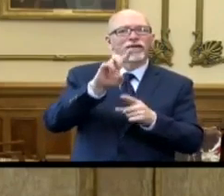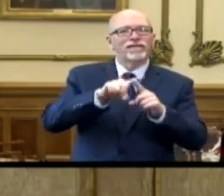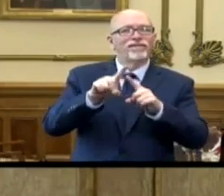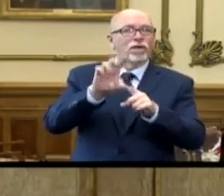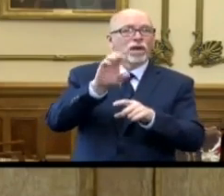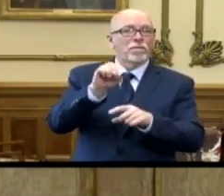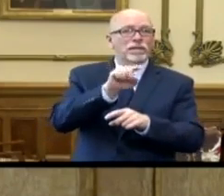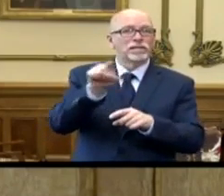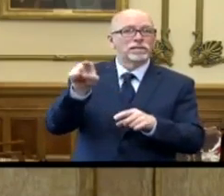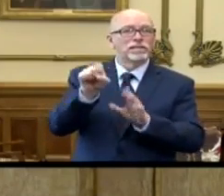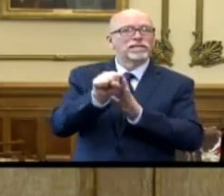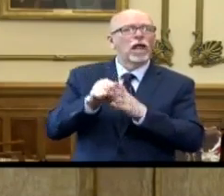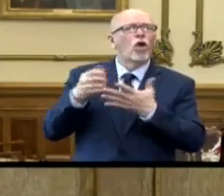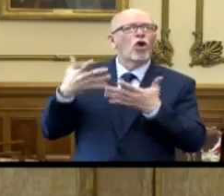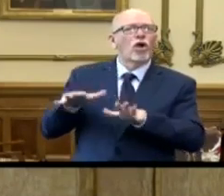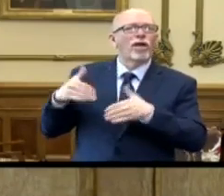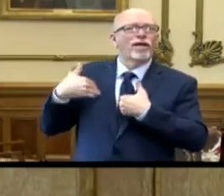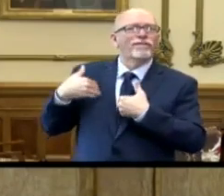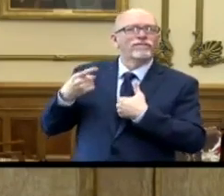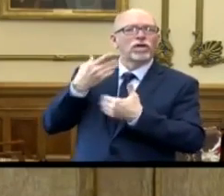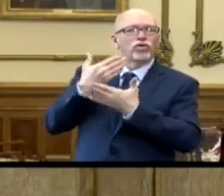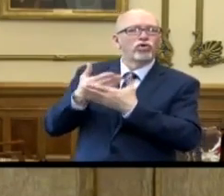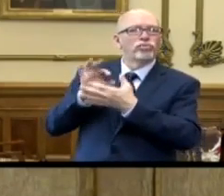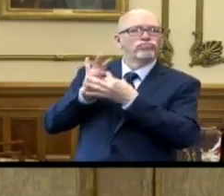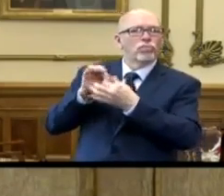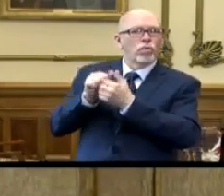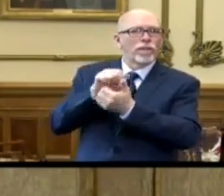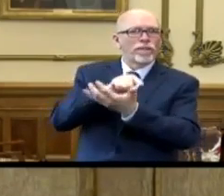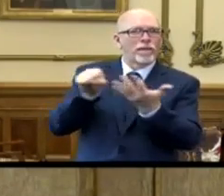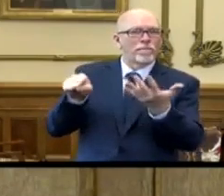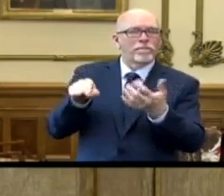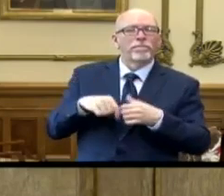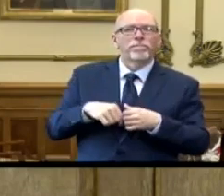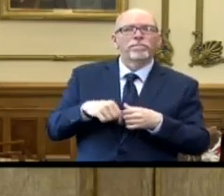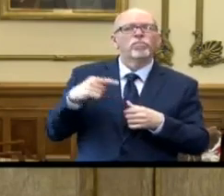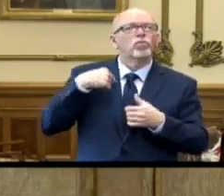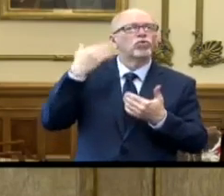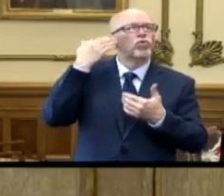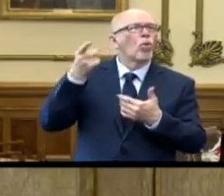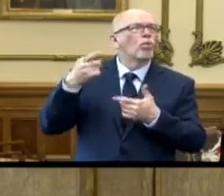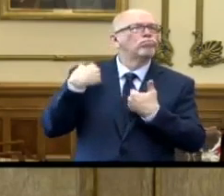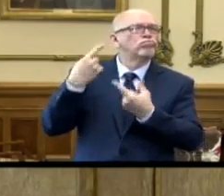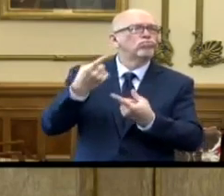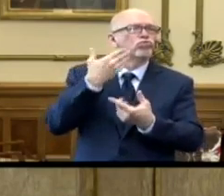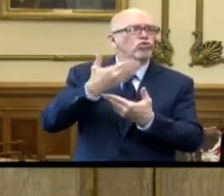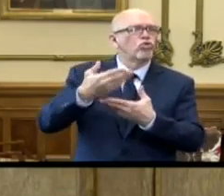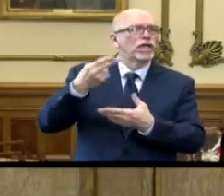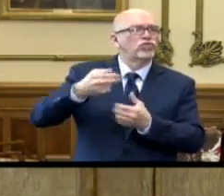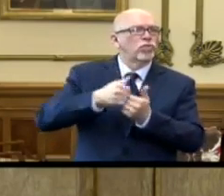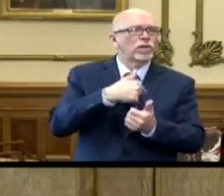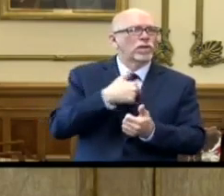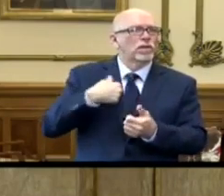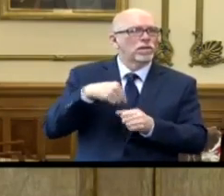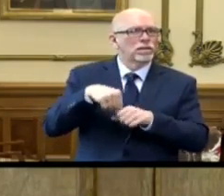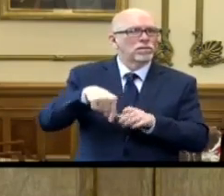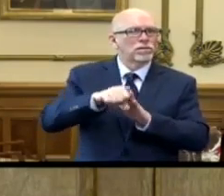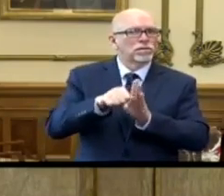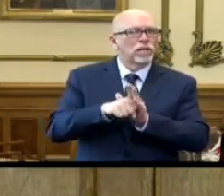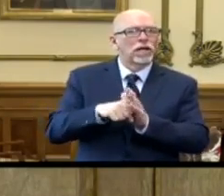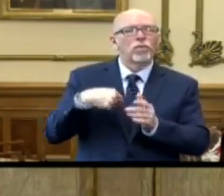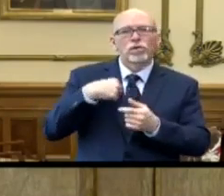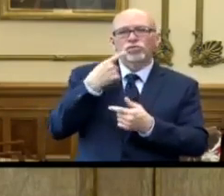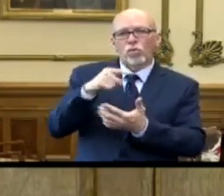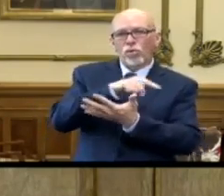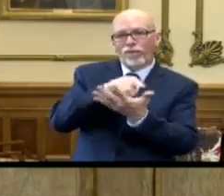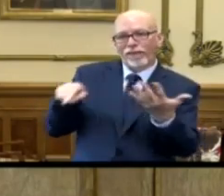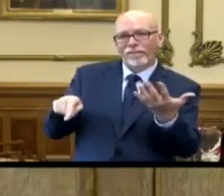different companies that the state already has good rapport and relationship with, and that we've known have had a good track record with the state, and we told them